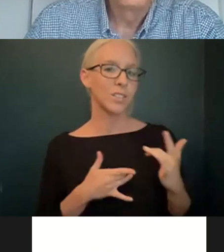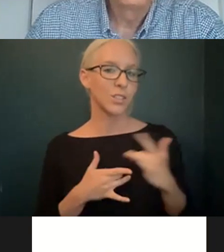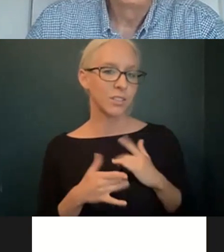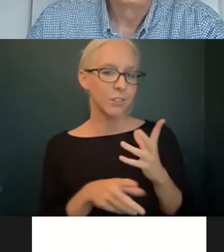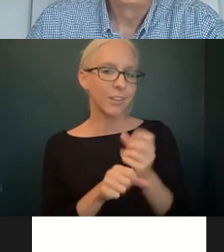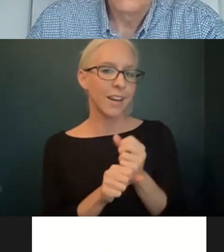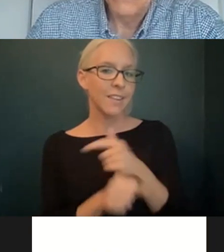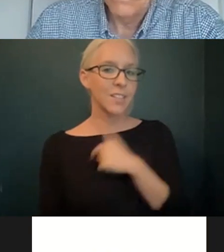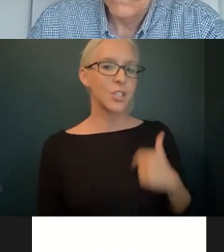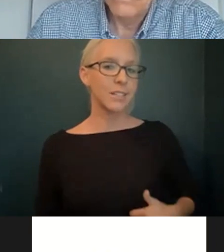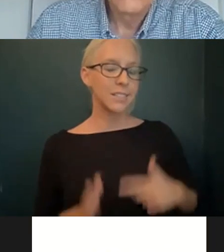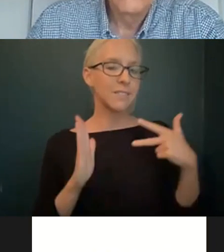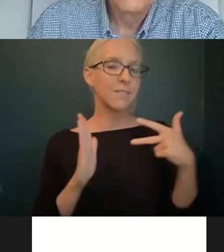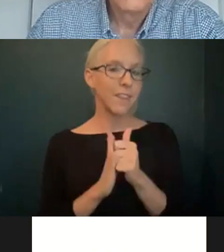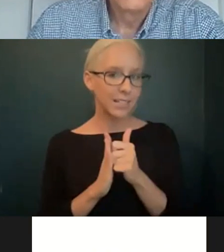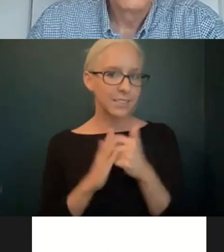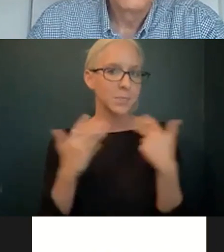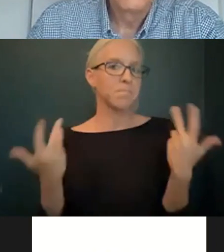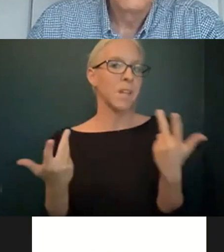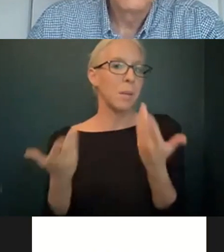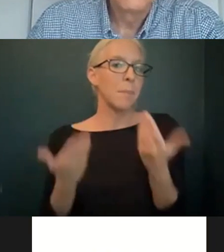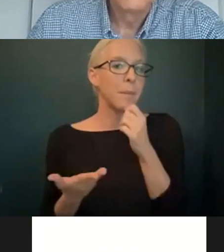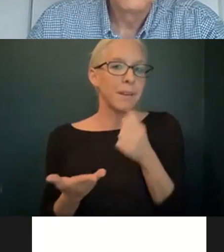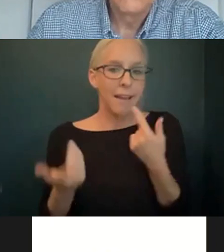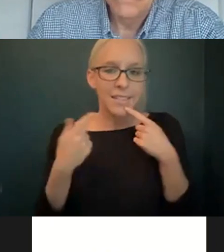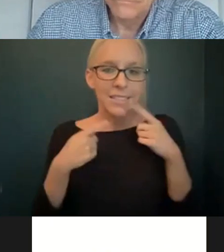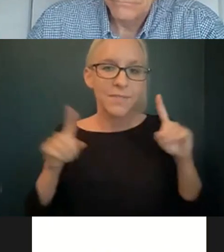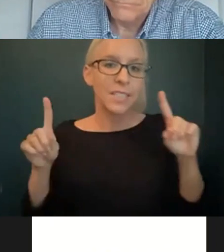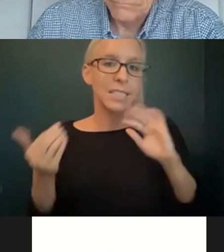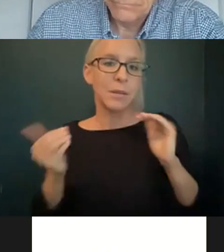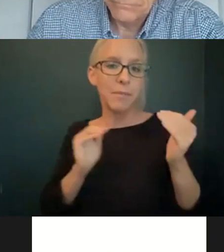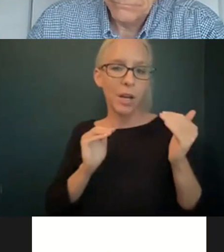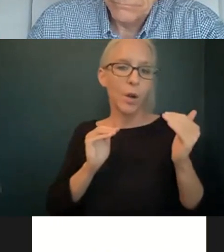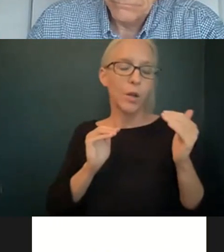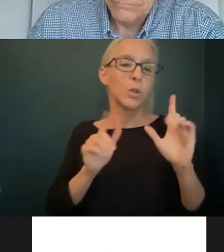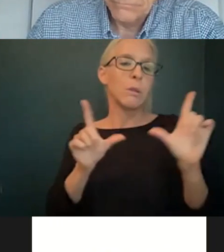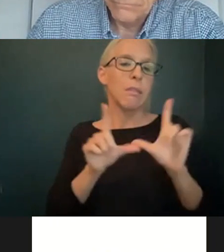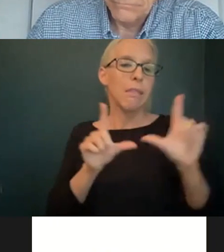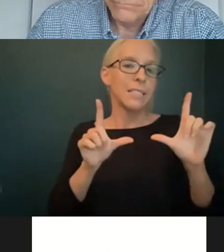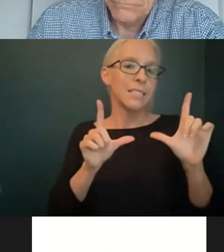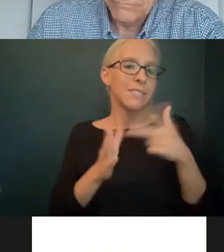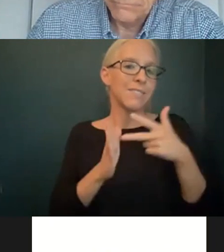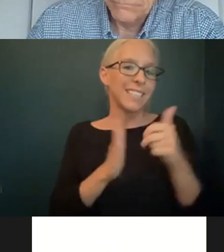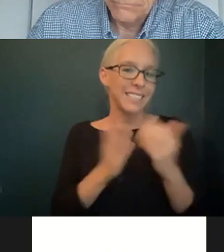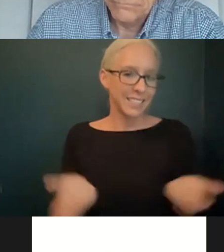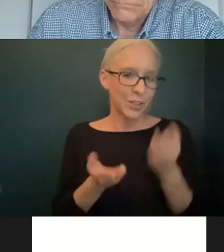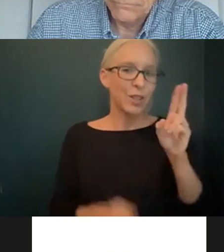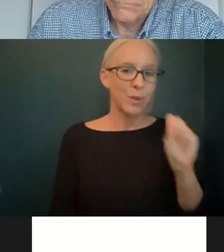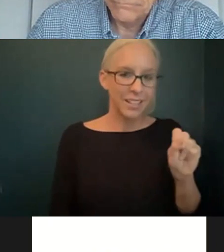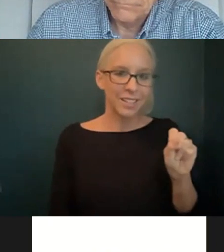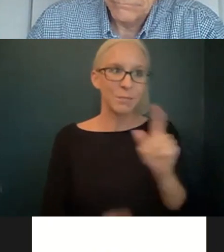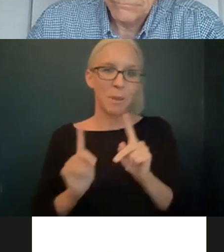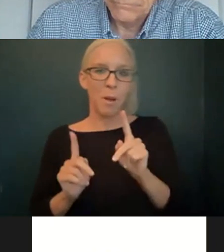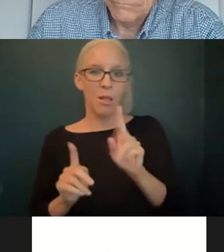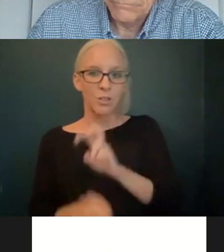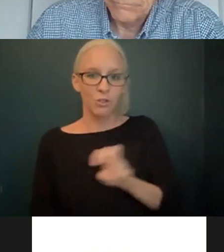right? And the Chinese vaccine may not be as effective as other vaccines that are licensed in the United States. So people are coming here and getting that. And